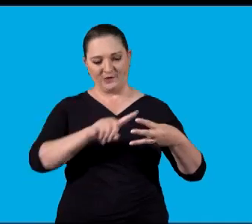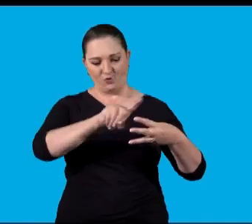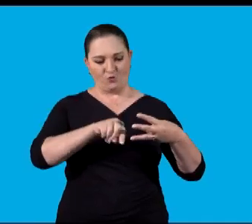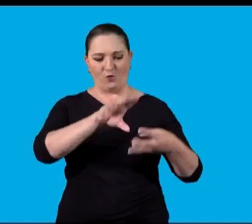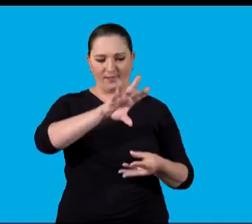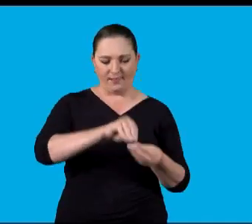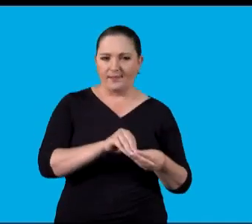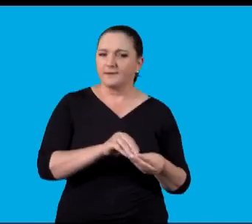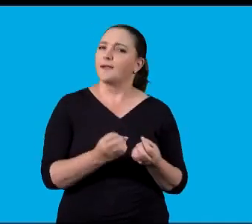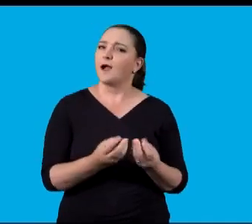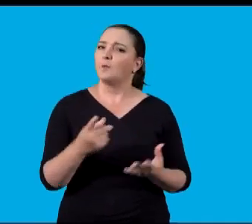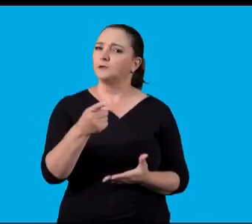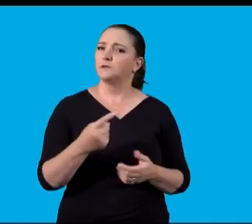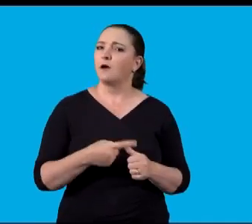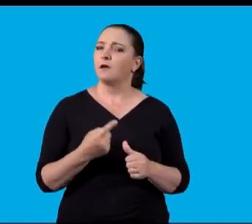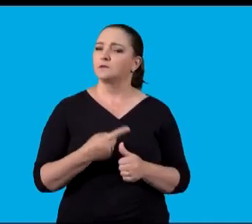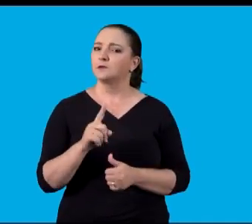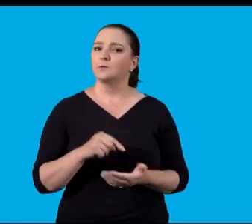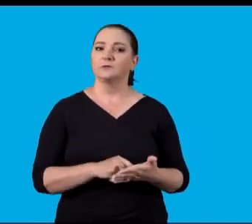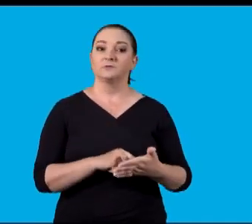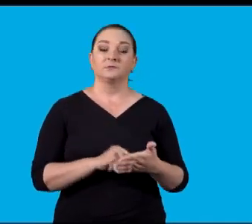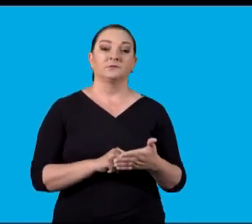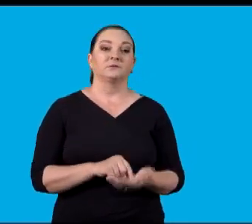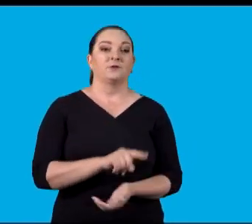453,000. How much do you get on your calculator?